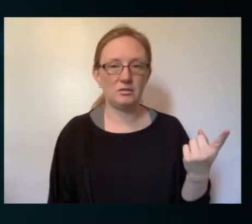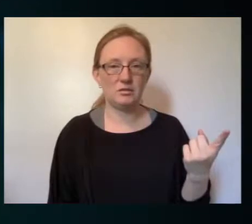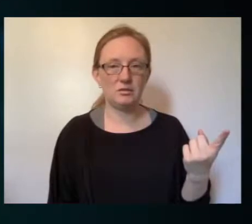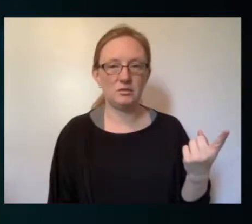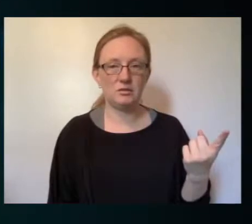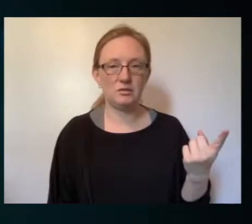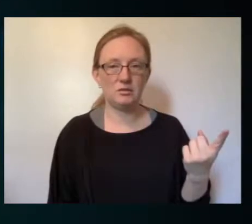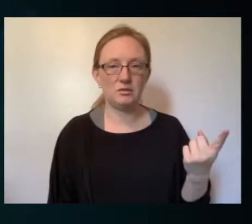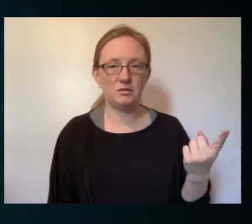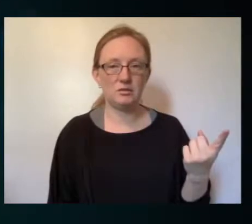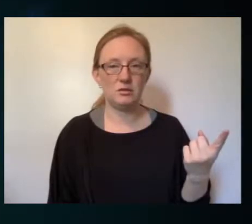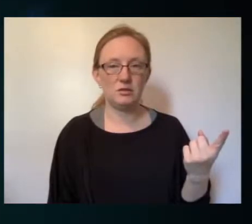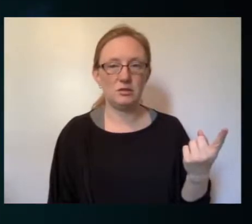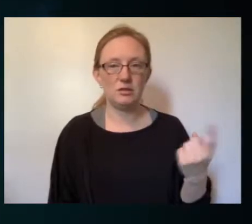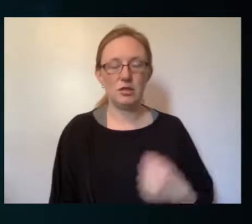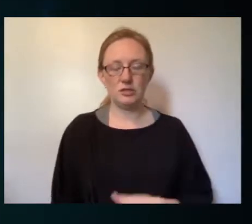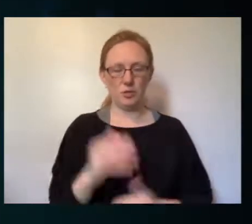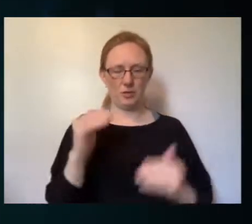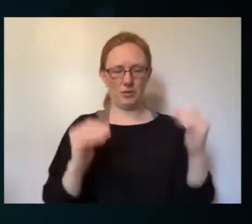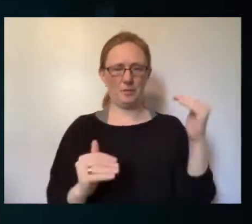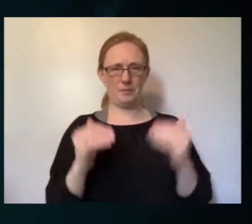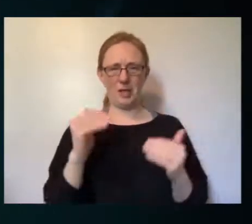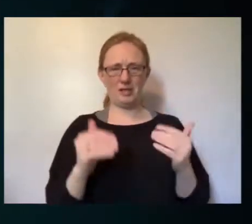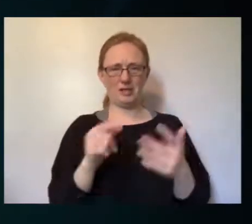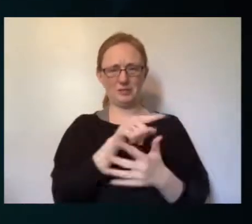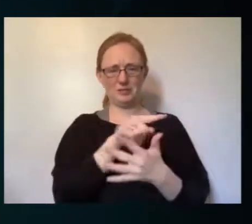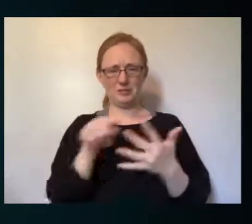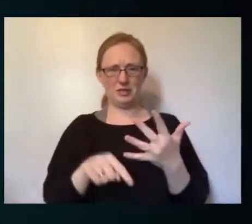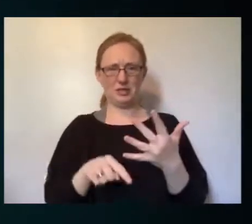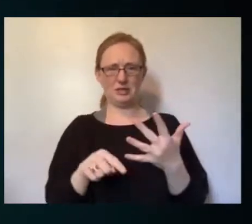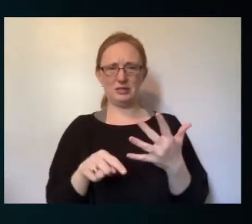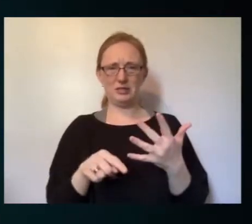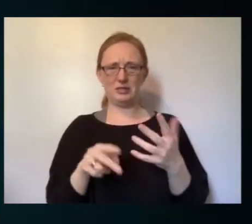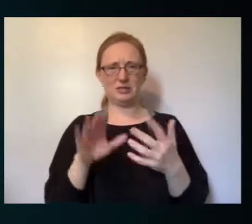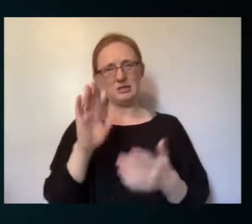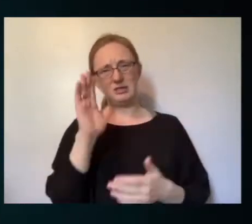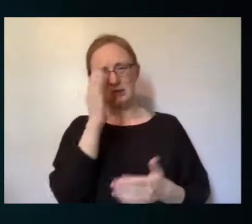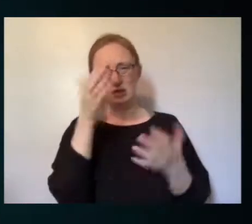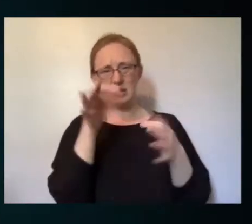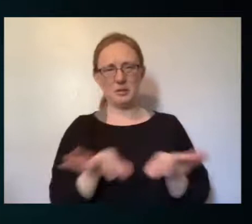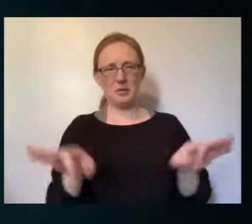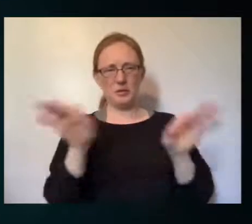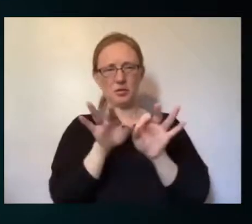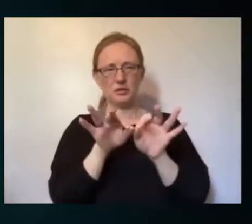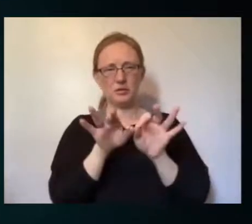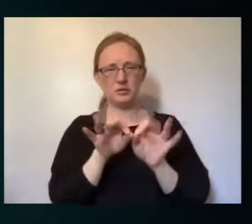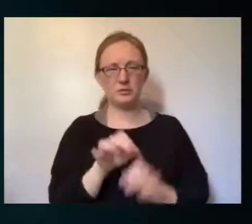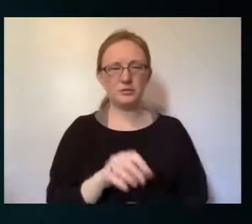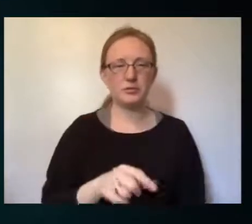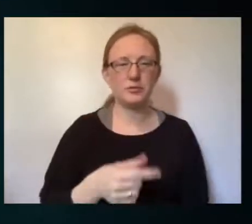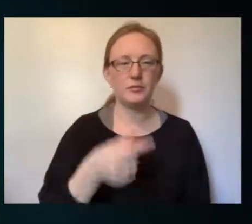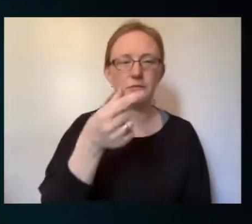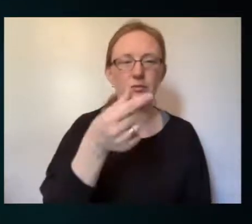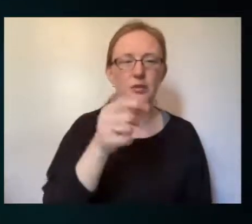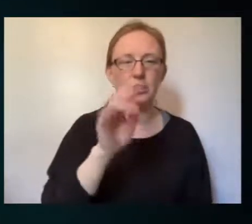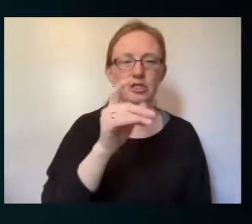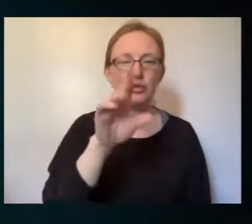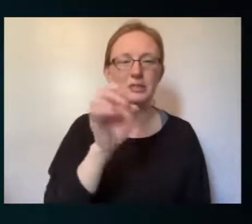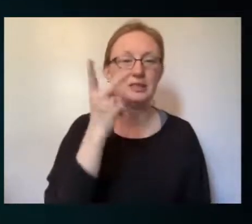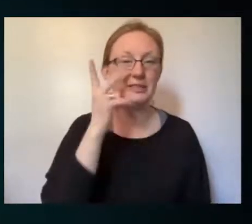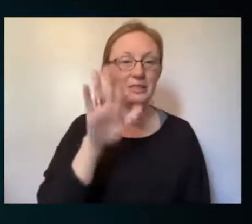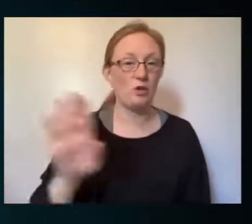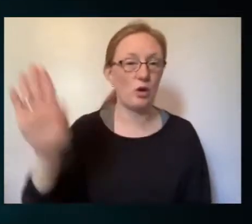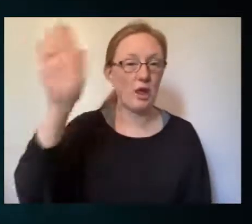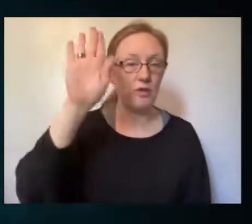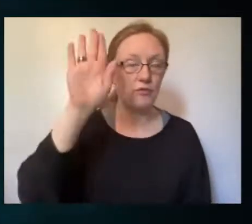So finding or striking a balance between those dynamics seems really, really important. Geraldine, I see that you have your hand raised if you'd like to